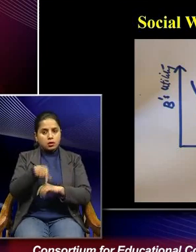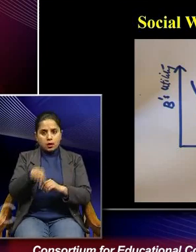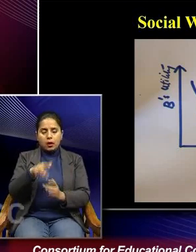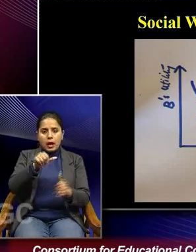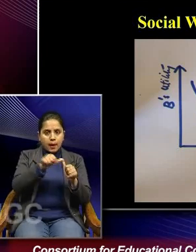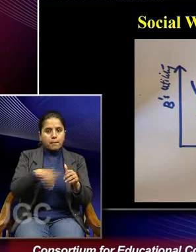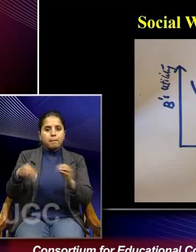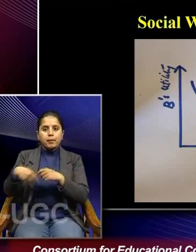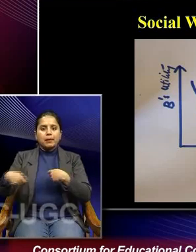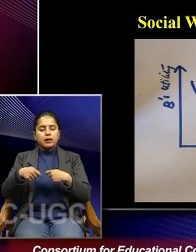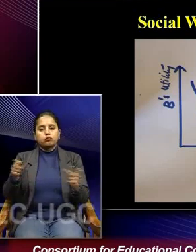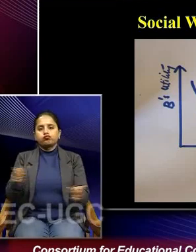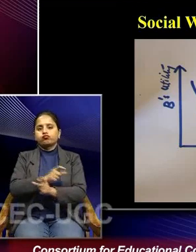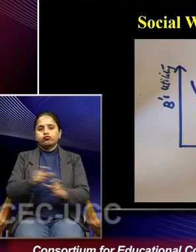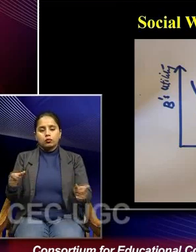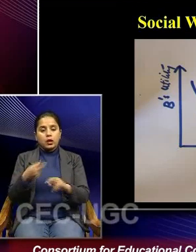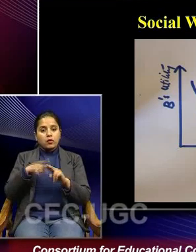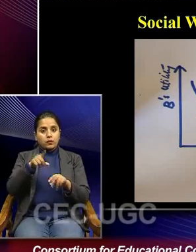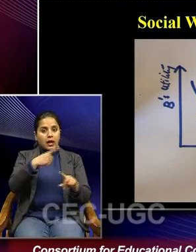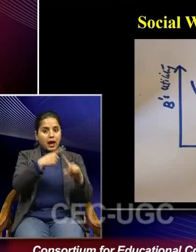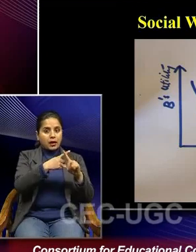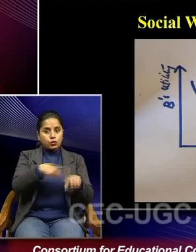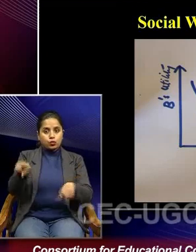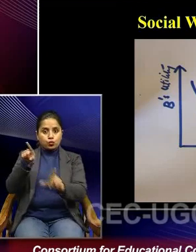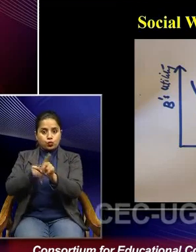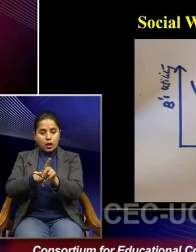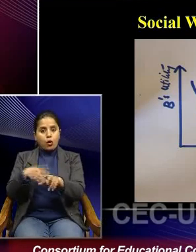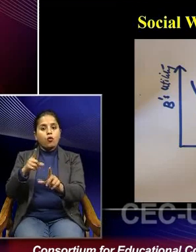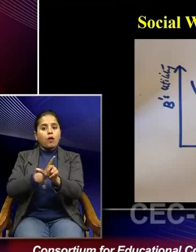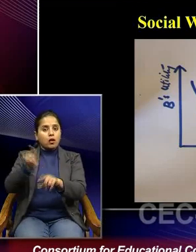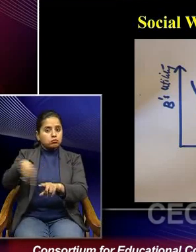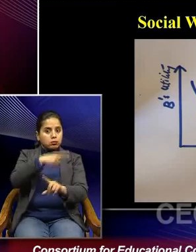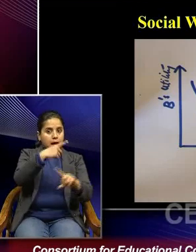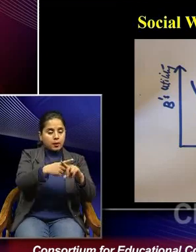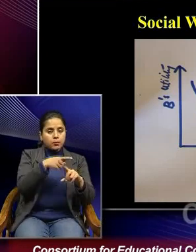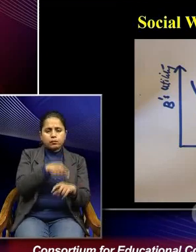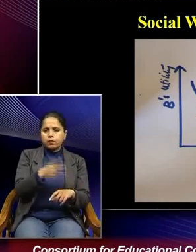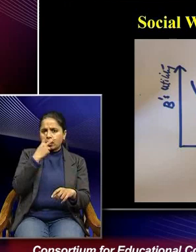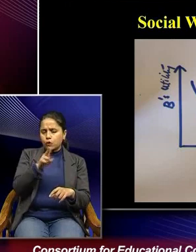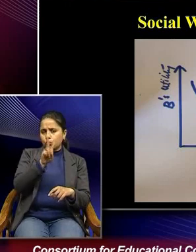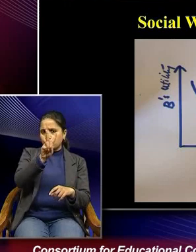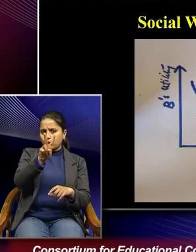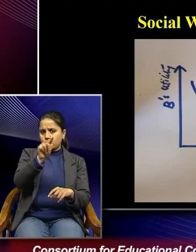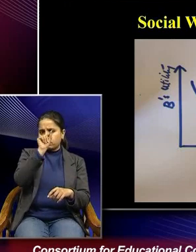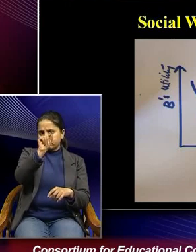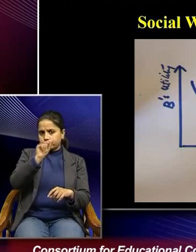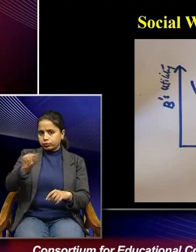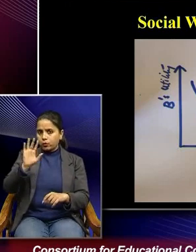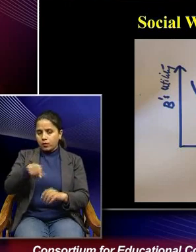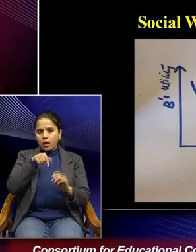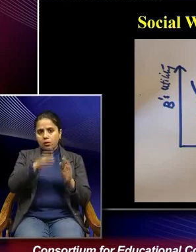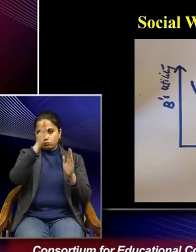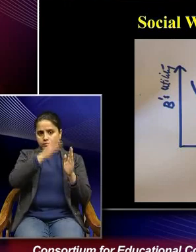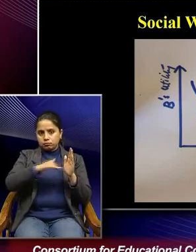and B. If you move from X to Y, as you can see, there are 2 points located on the